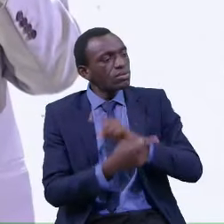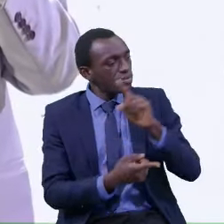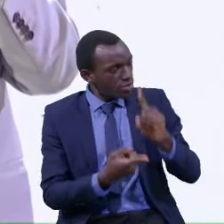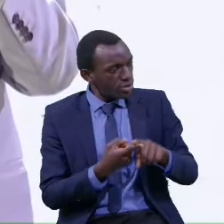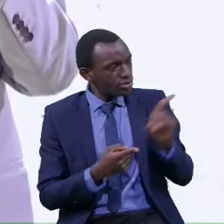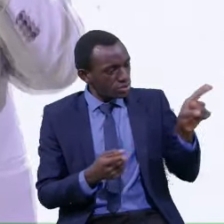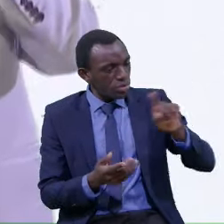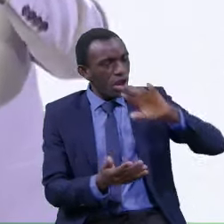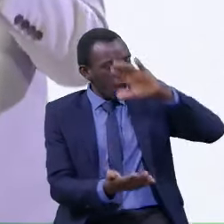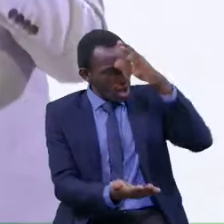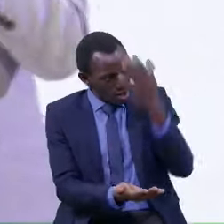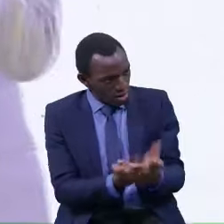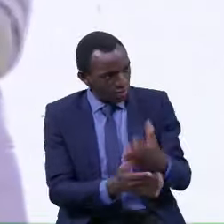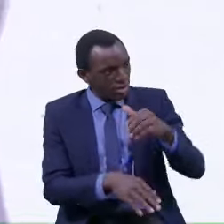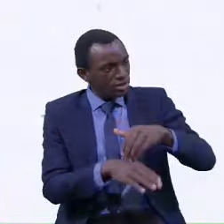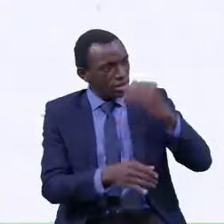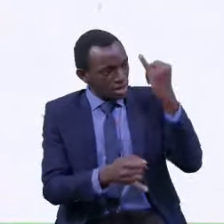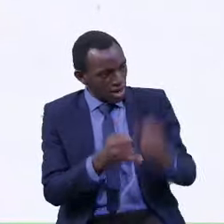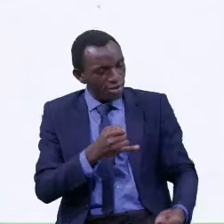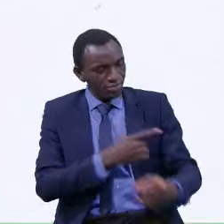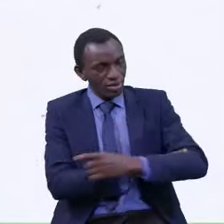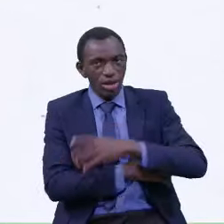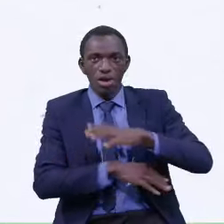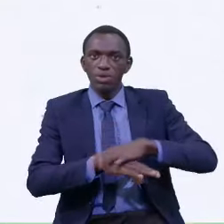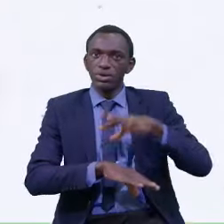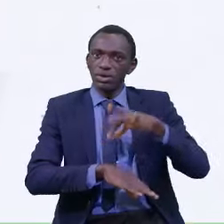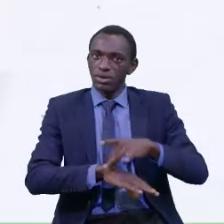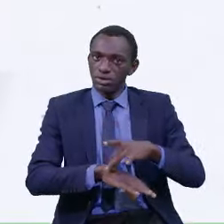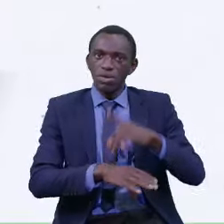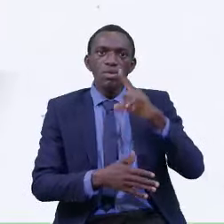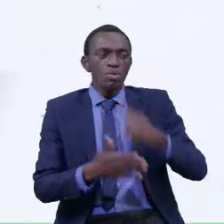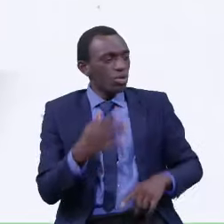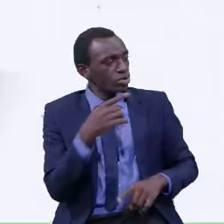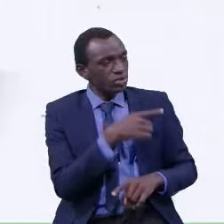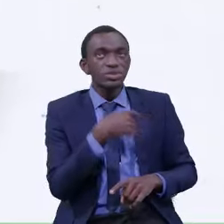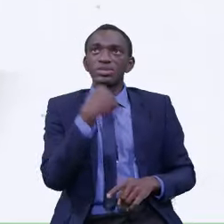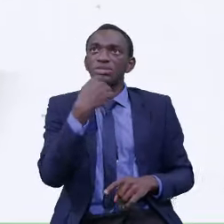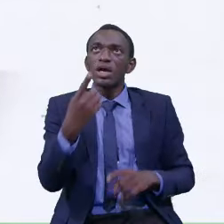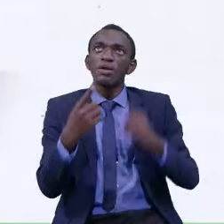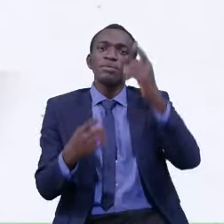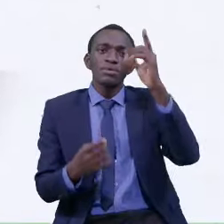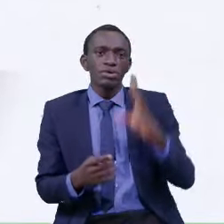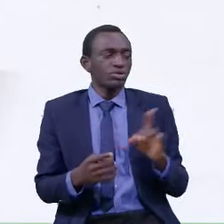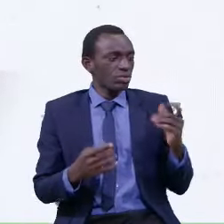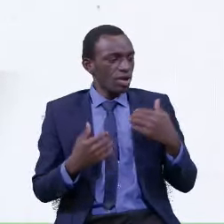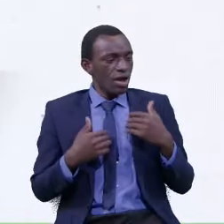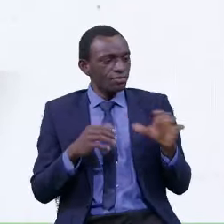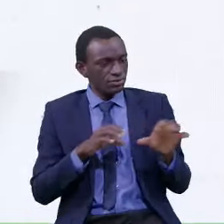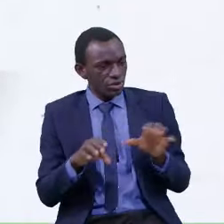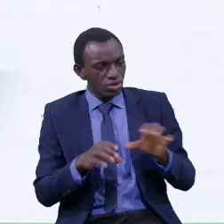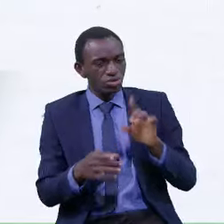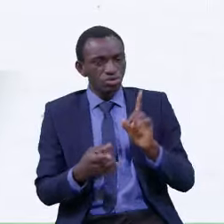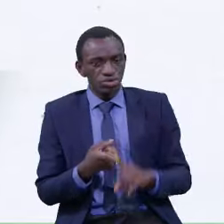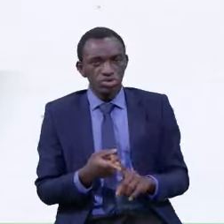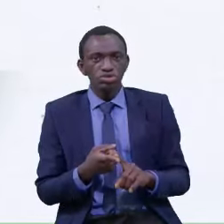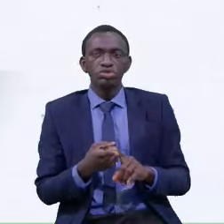on earth, what would you tell God you have done in reaching a goal?